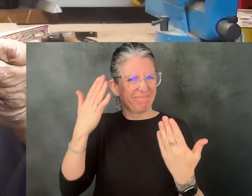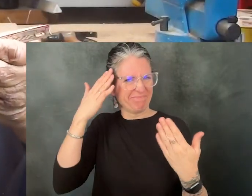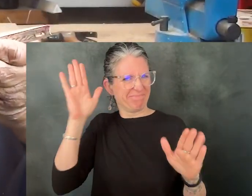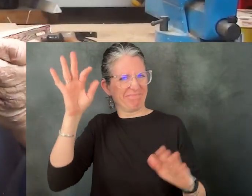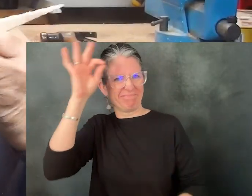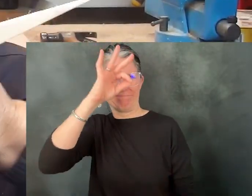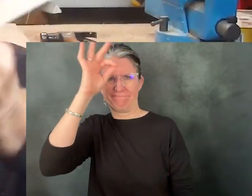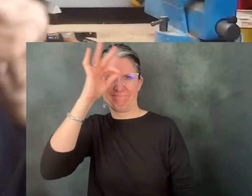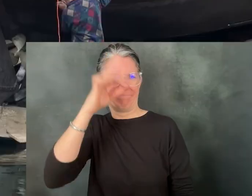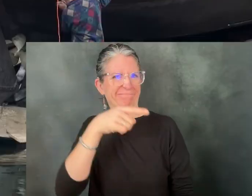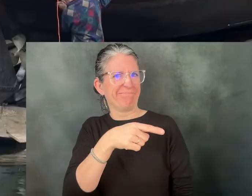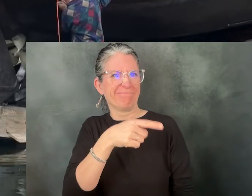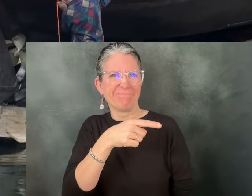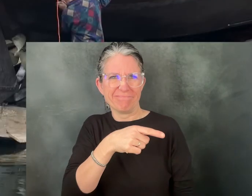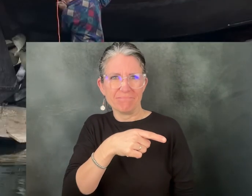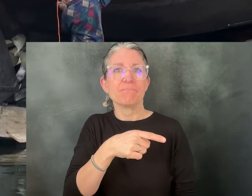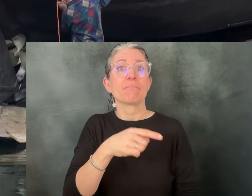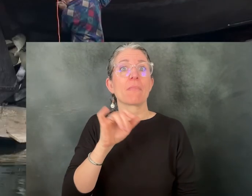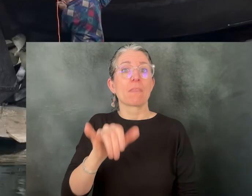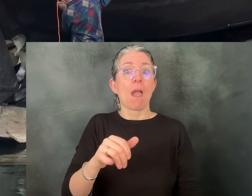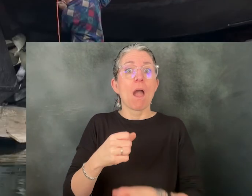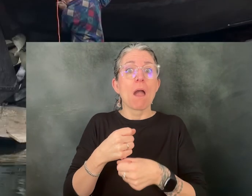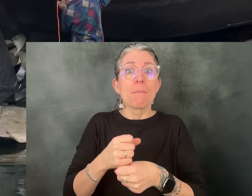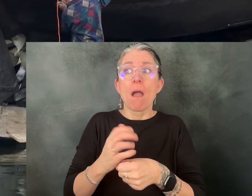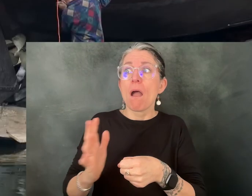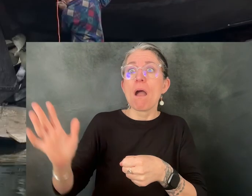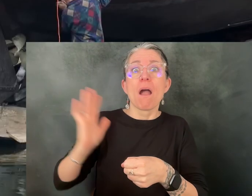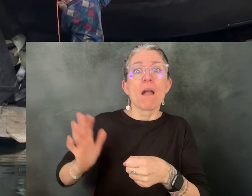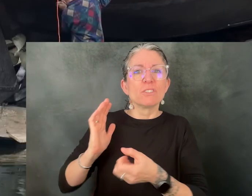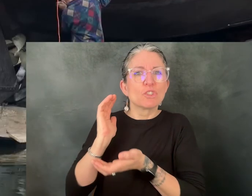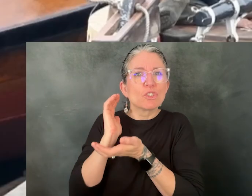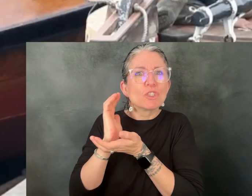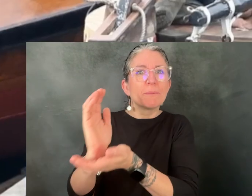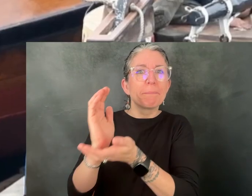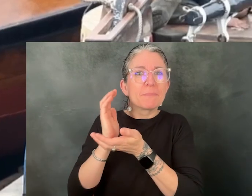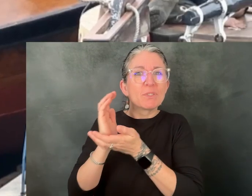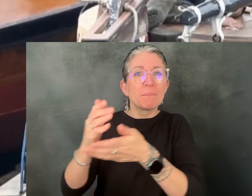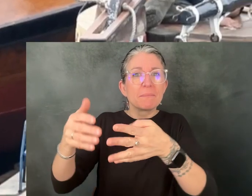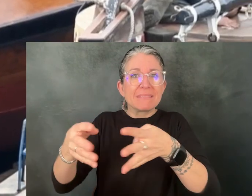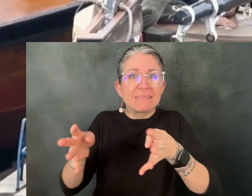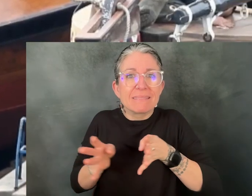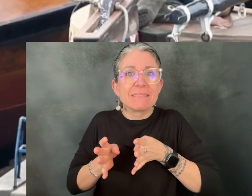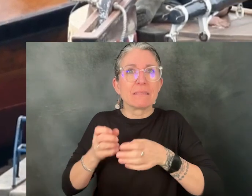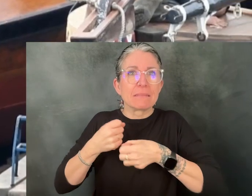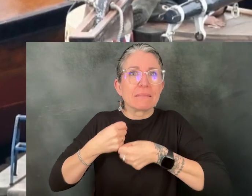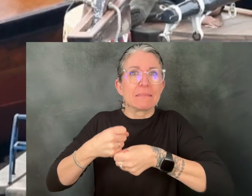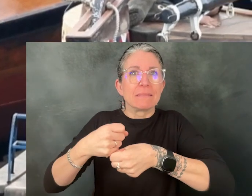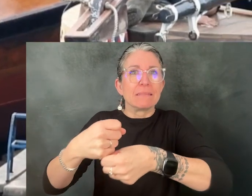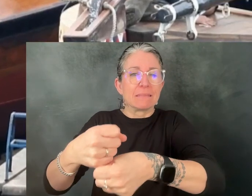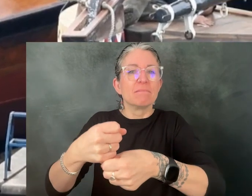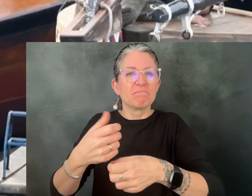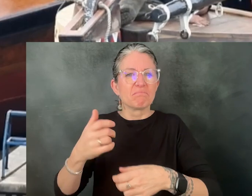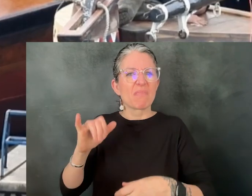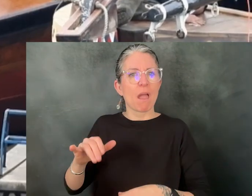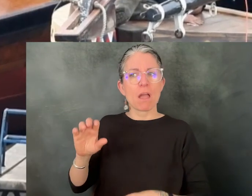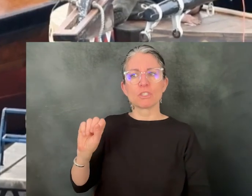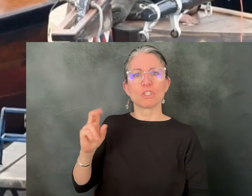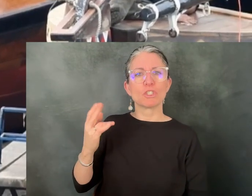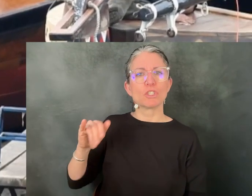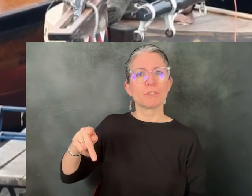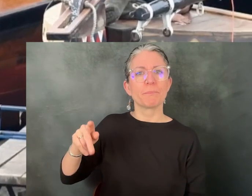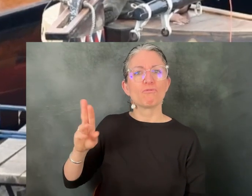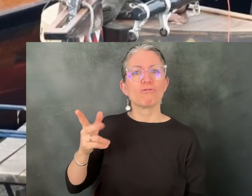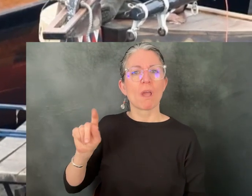stick was made popular by shipwrights. That's right, boat builders. Because boat builders